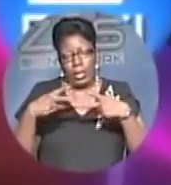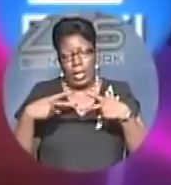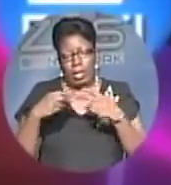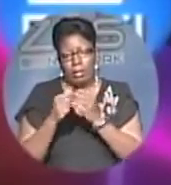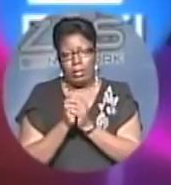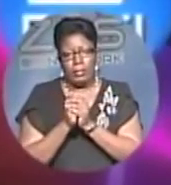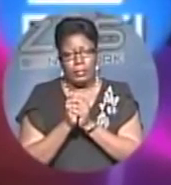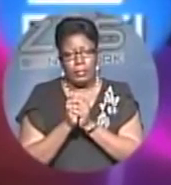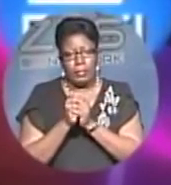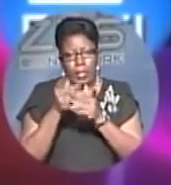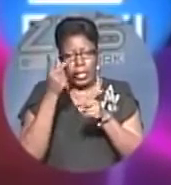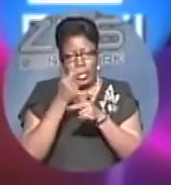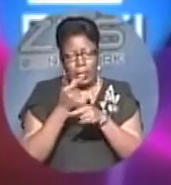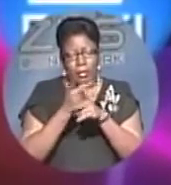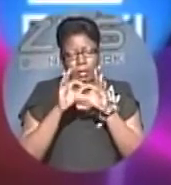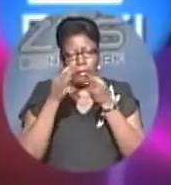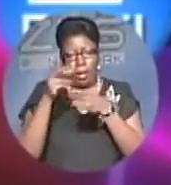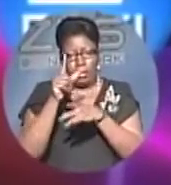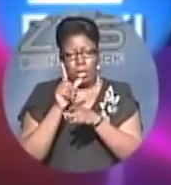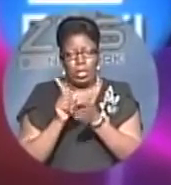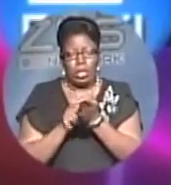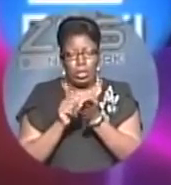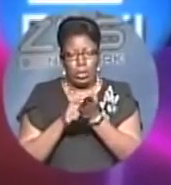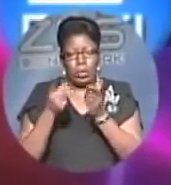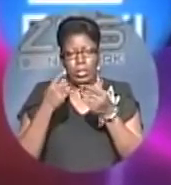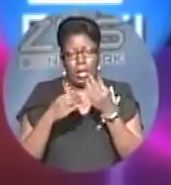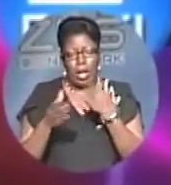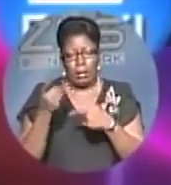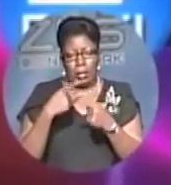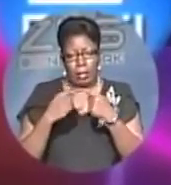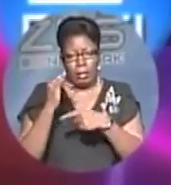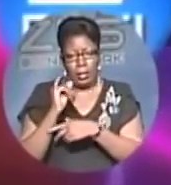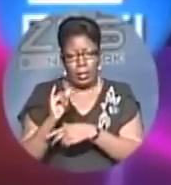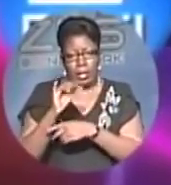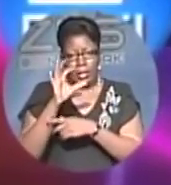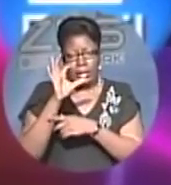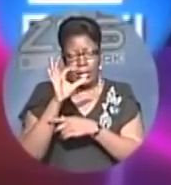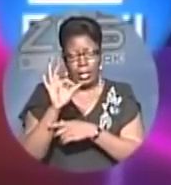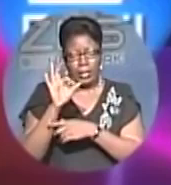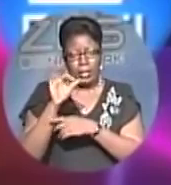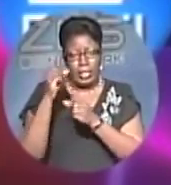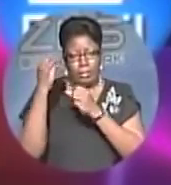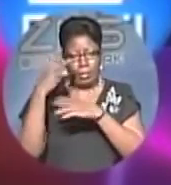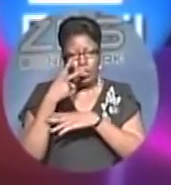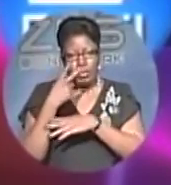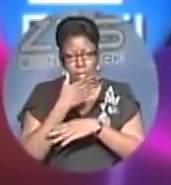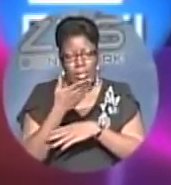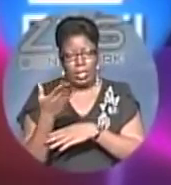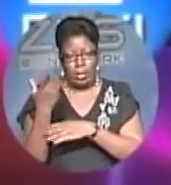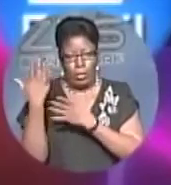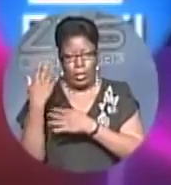Keep those Family Island news stories coming. Just drop us a line at finews@znsbahamas.com. We'll be waiting to hear from you.